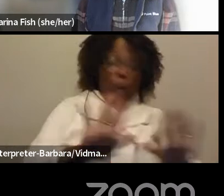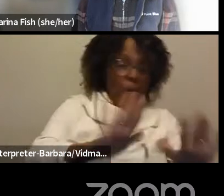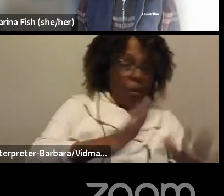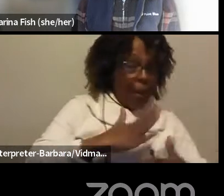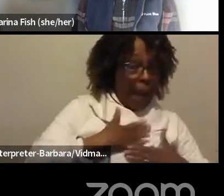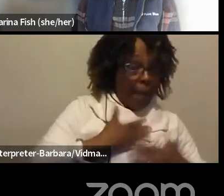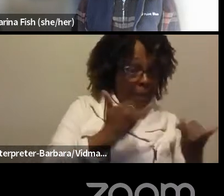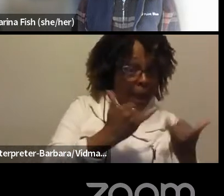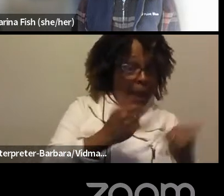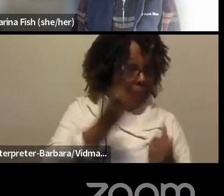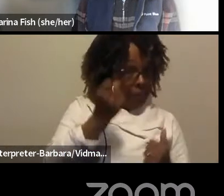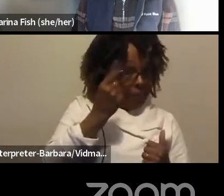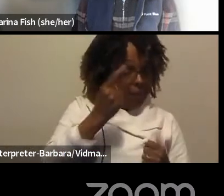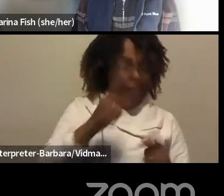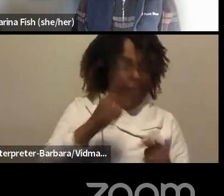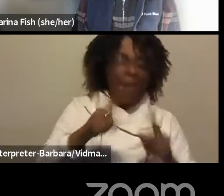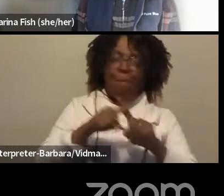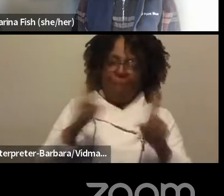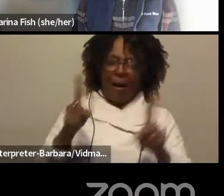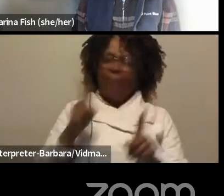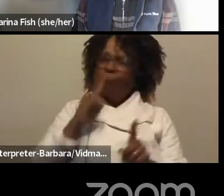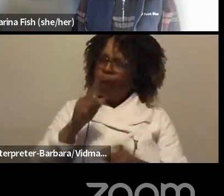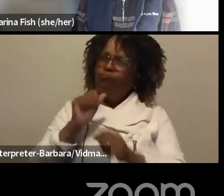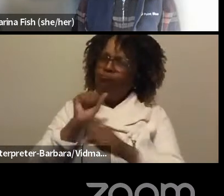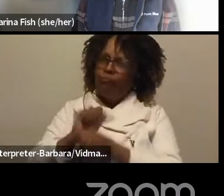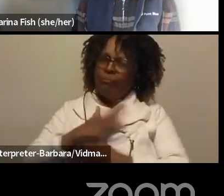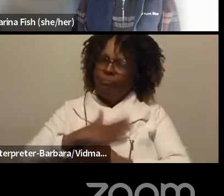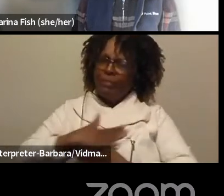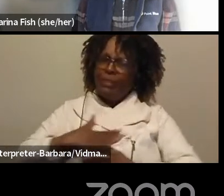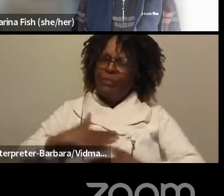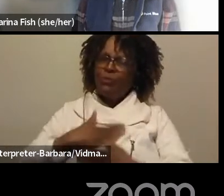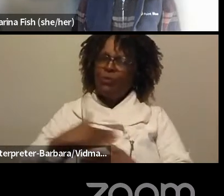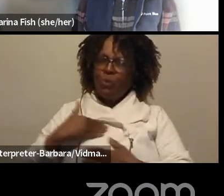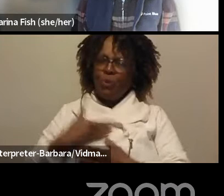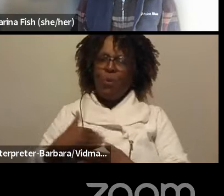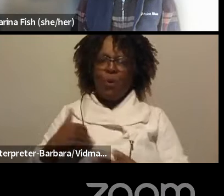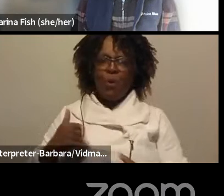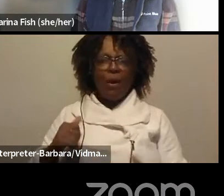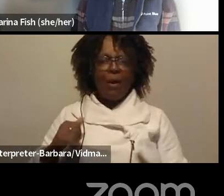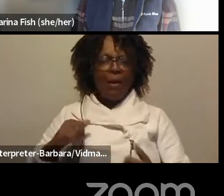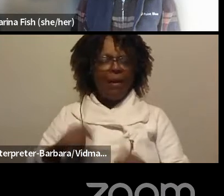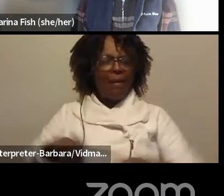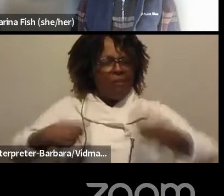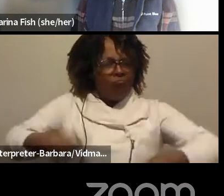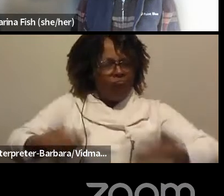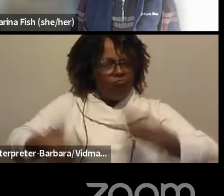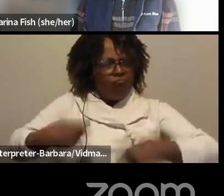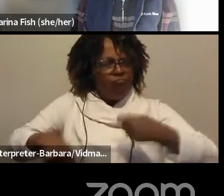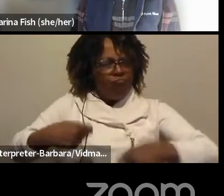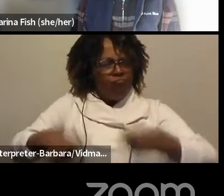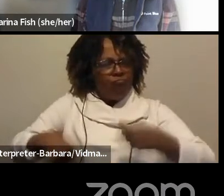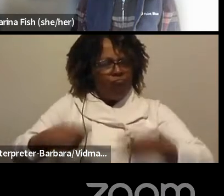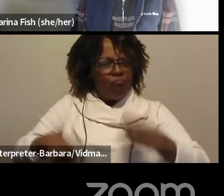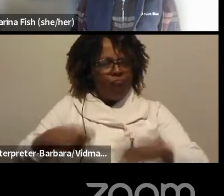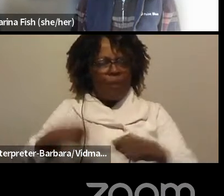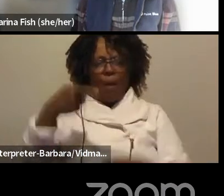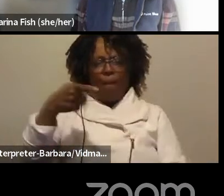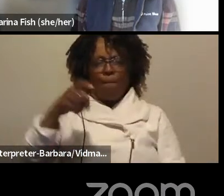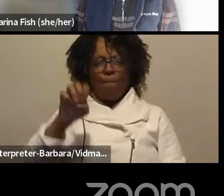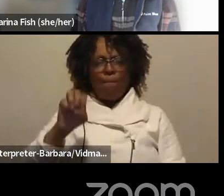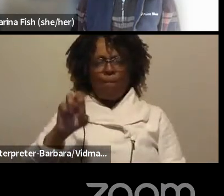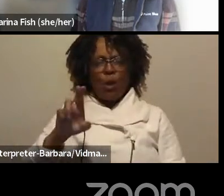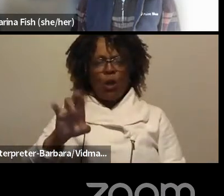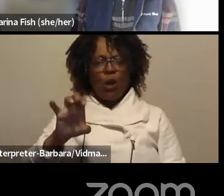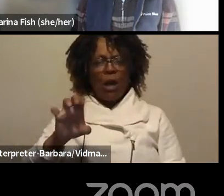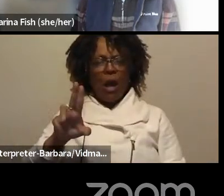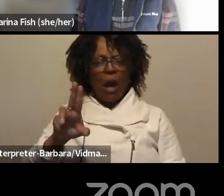happiest, like the peak of it was when I was playing music. I was in a band, played percussion. I enjoyed being part of different symphonies and concert